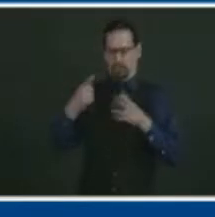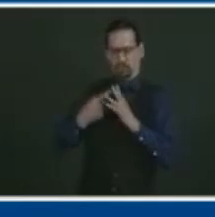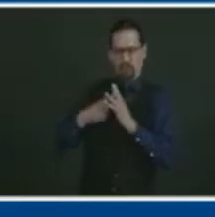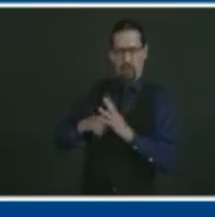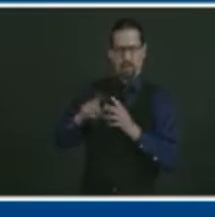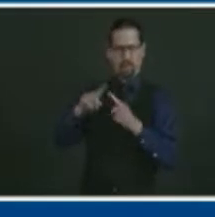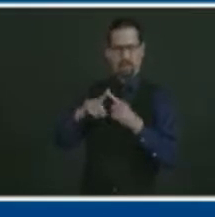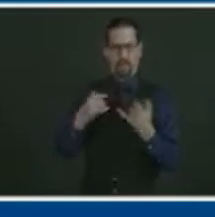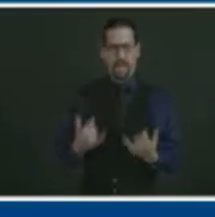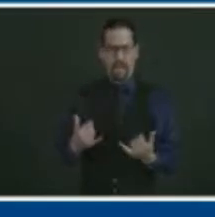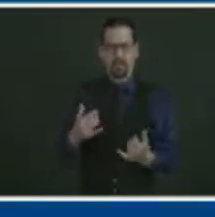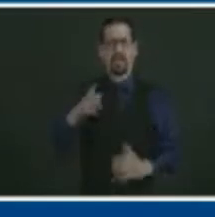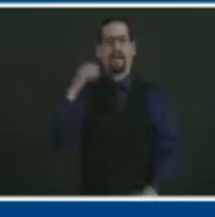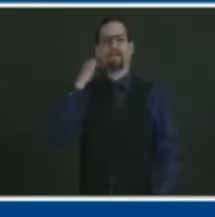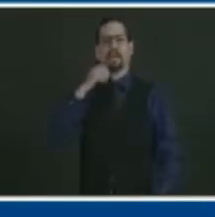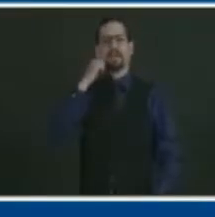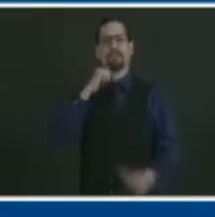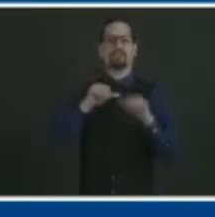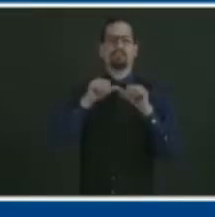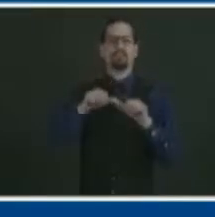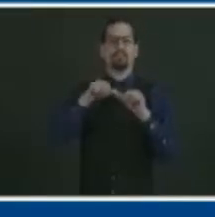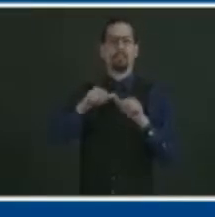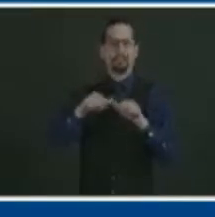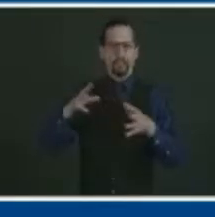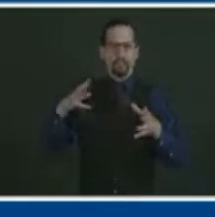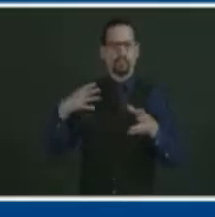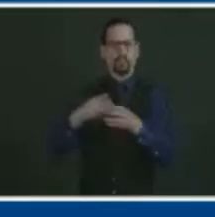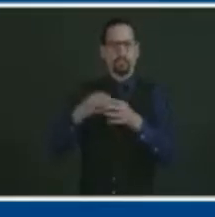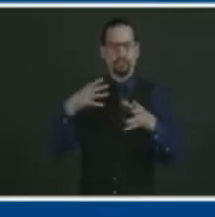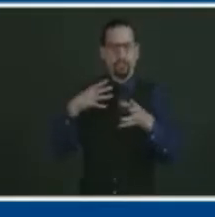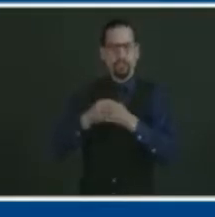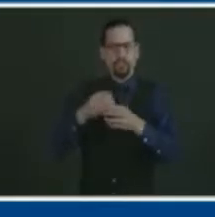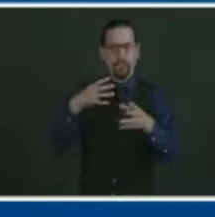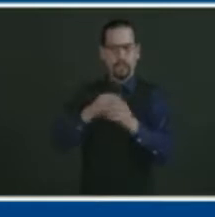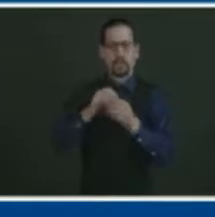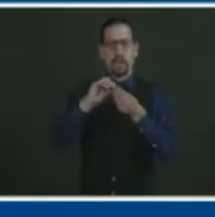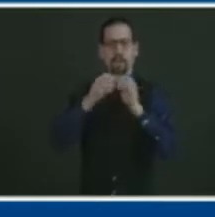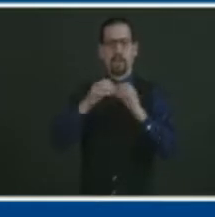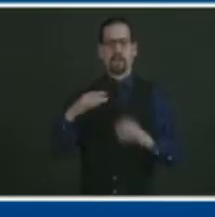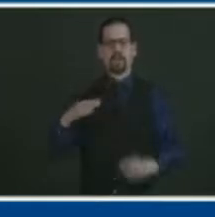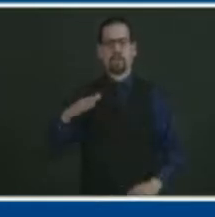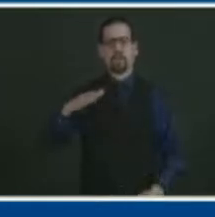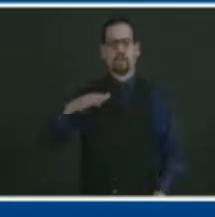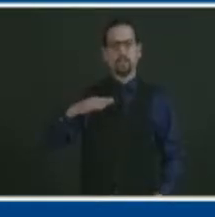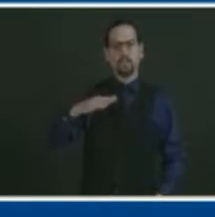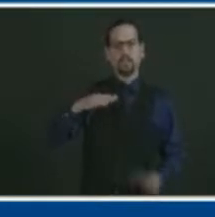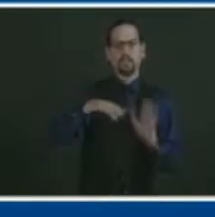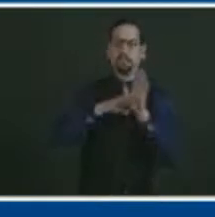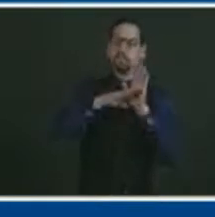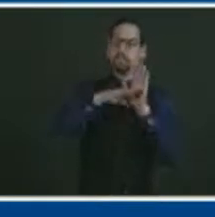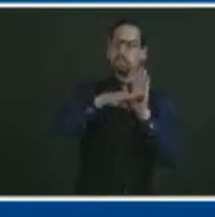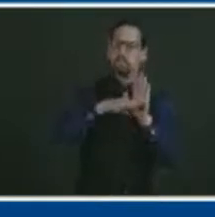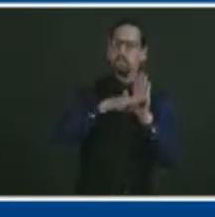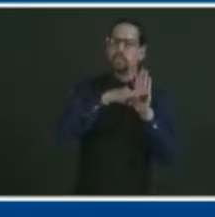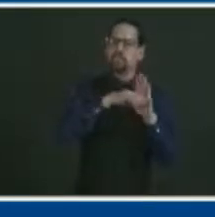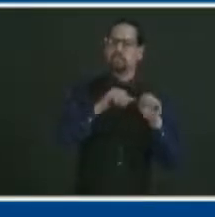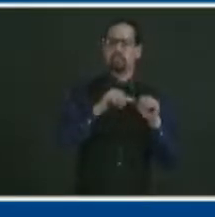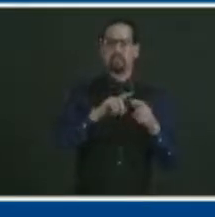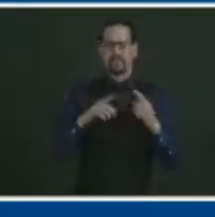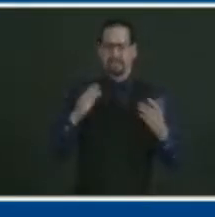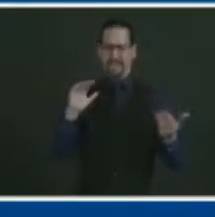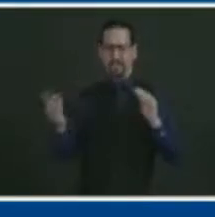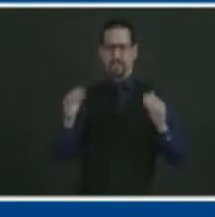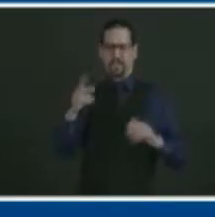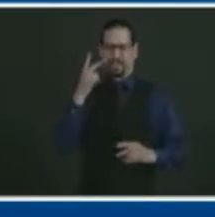cases, understandably, goes up a little. But when you compare our new cases each day, we